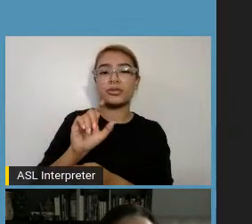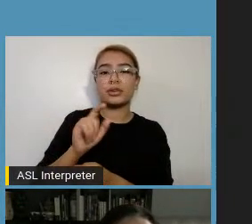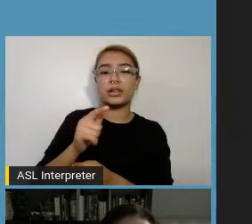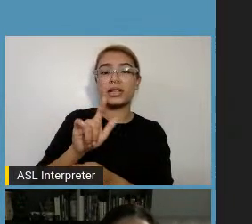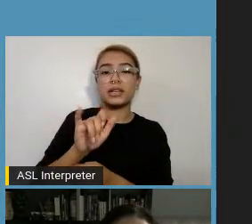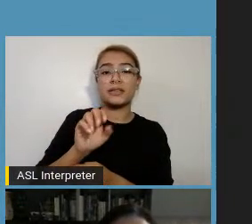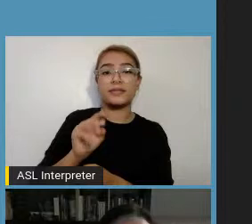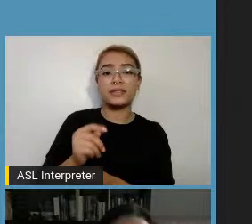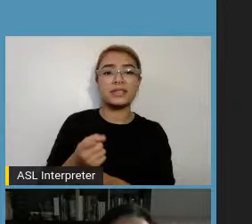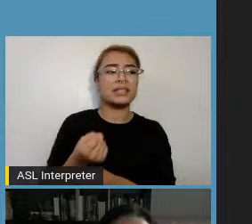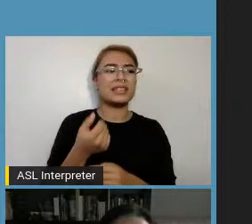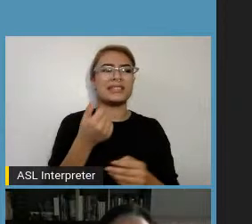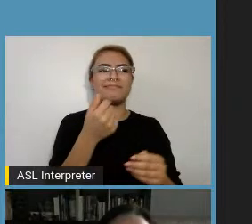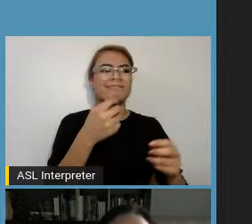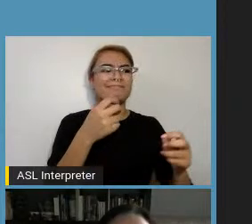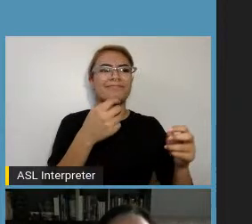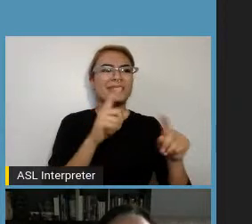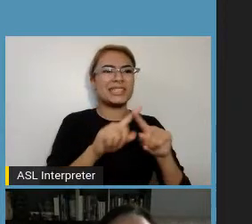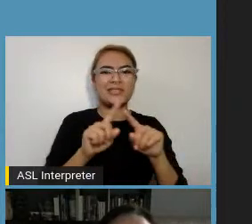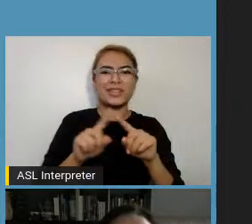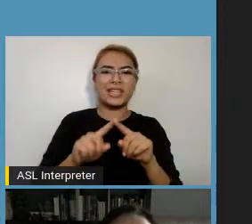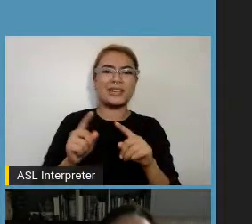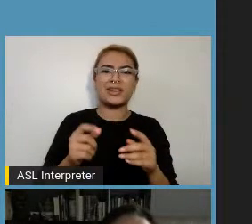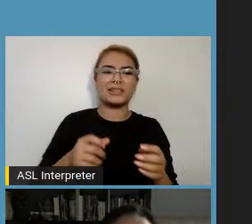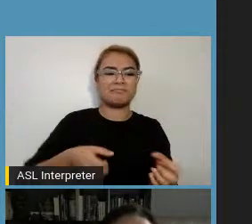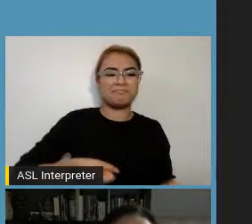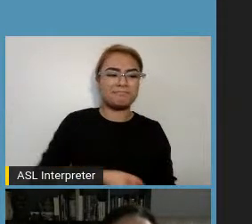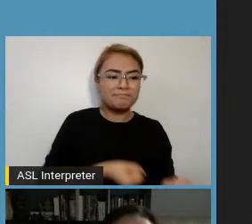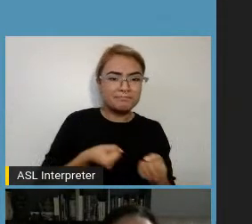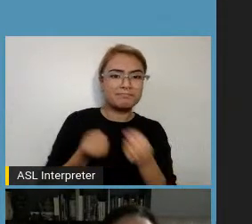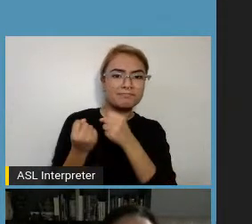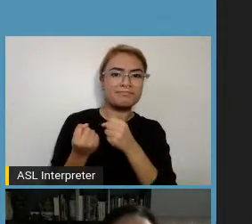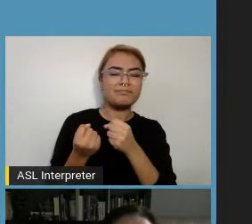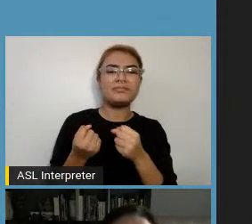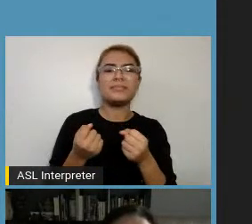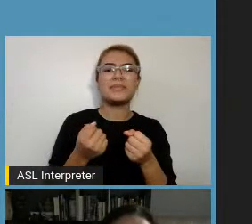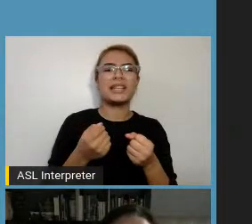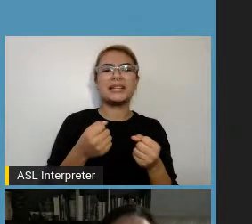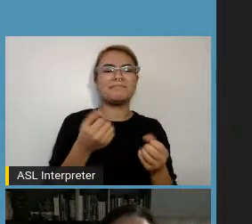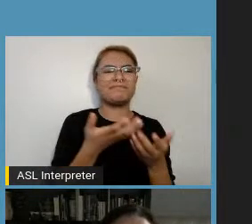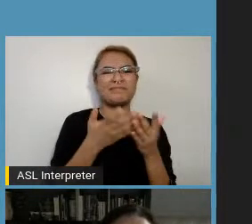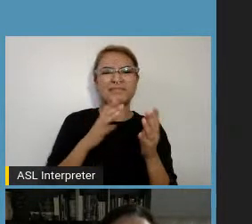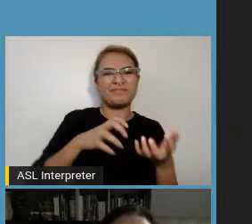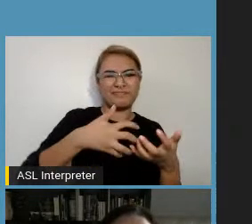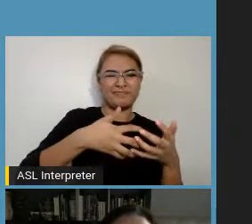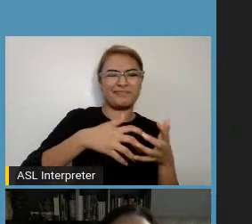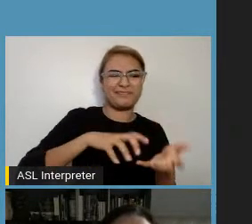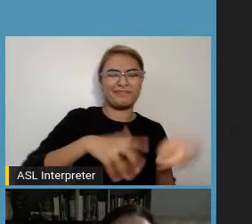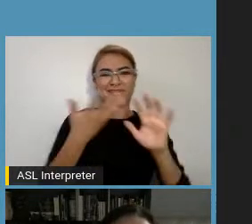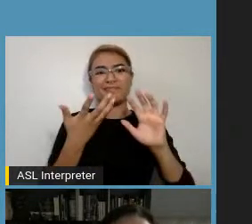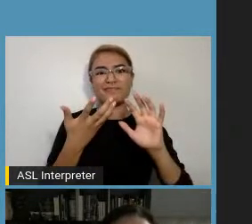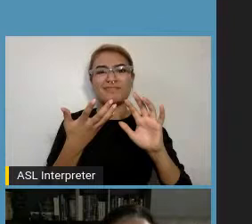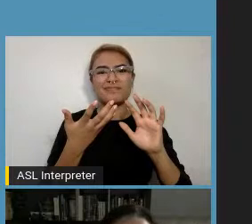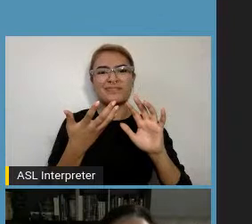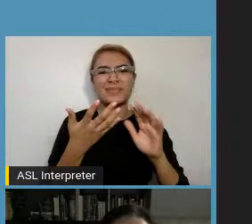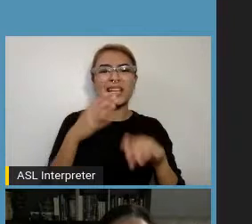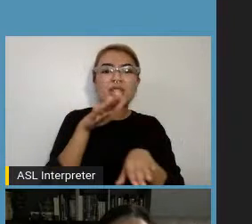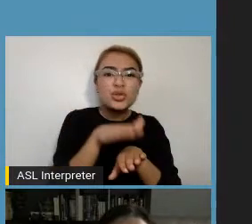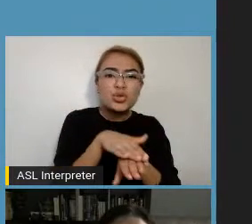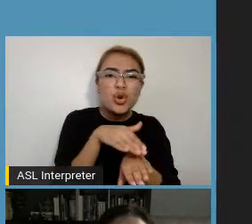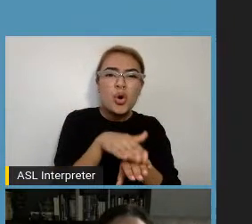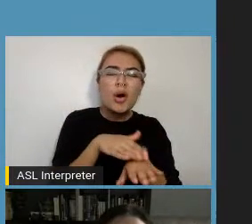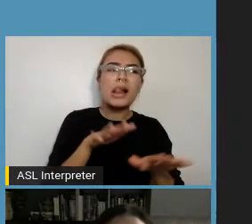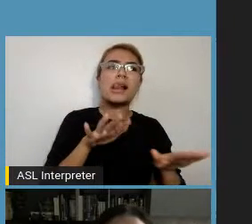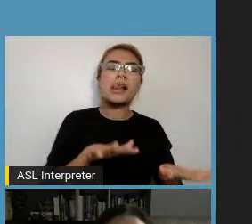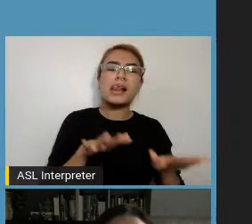digging up burial sites and things like that. And it's been a slow and steady, education. We deal